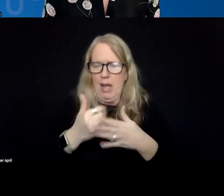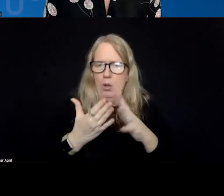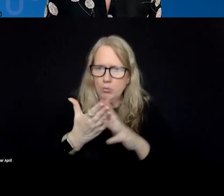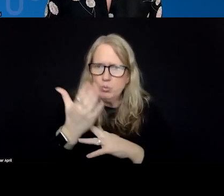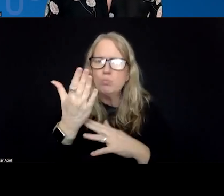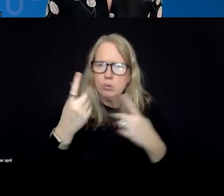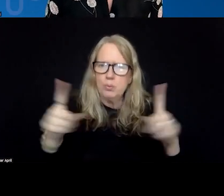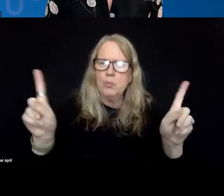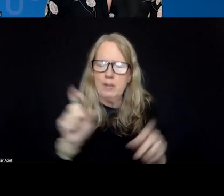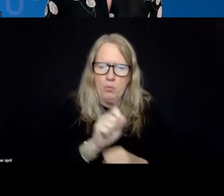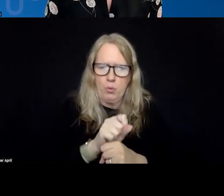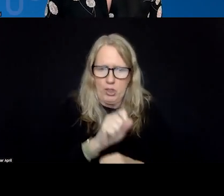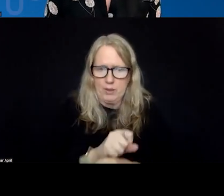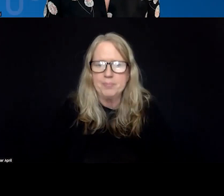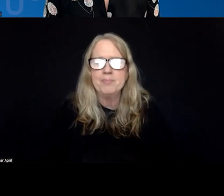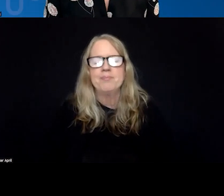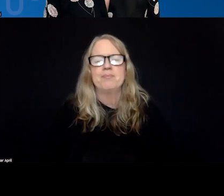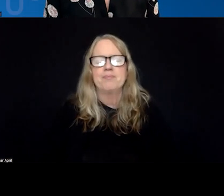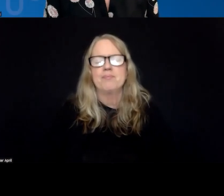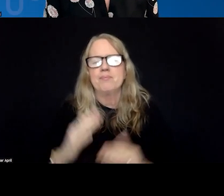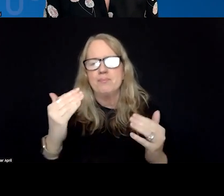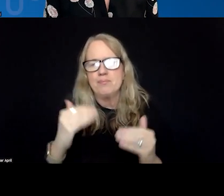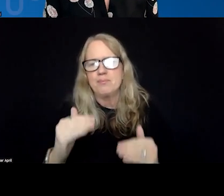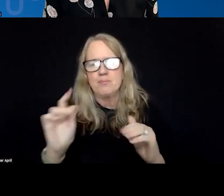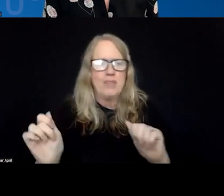as well. Next slide, please.